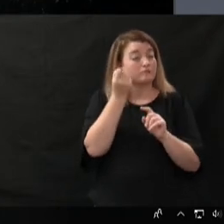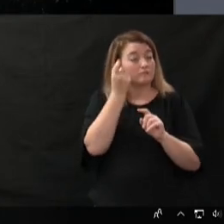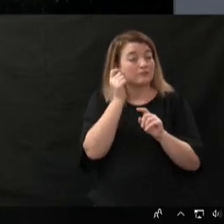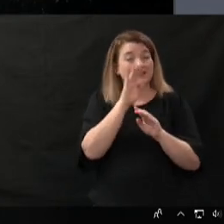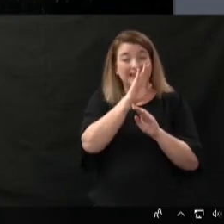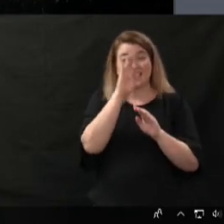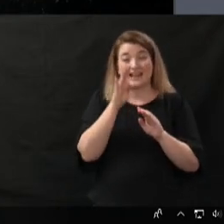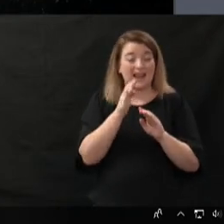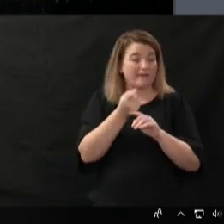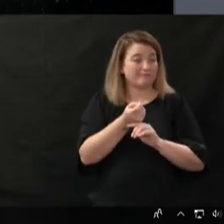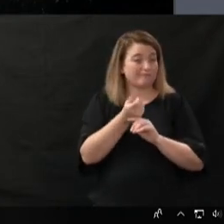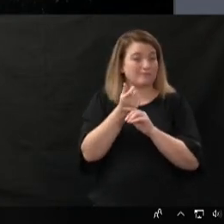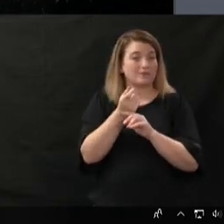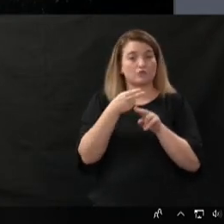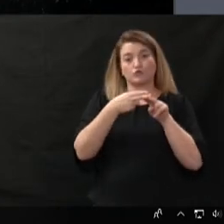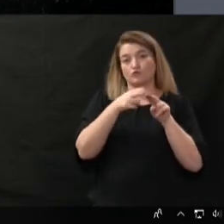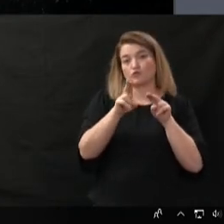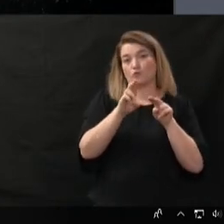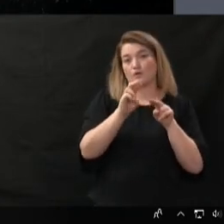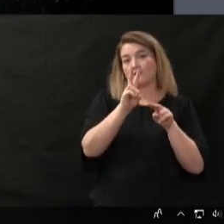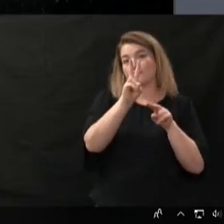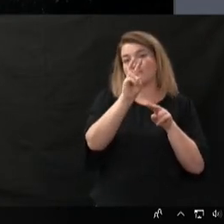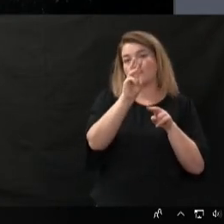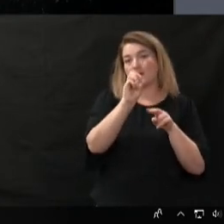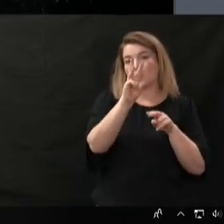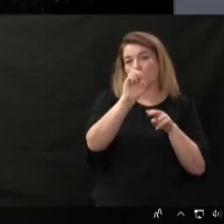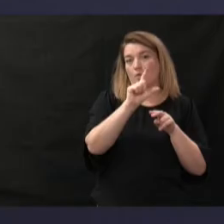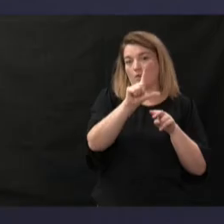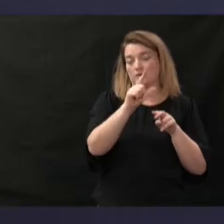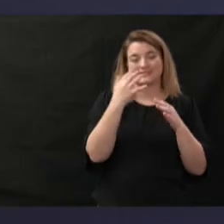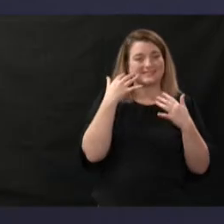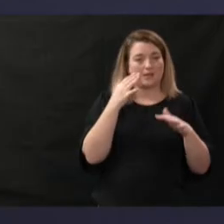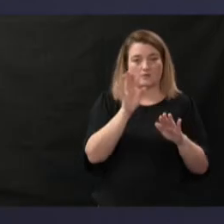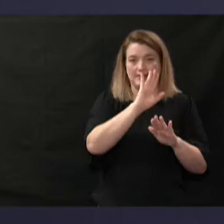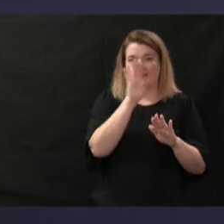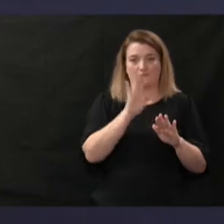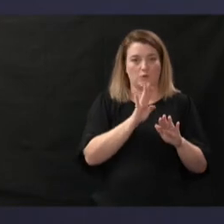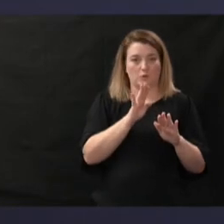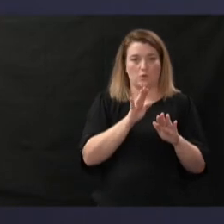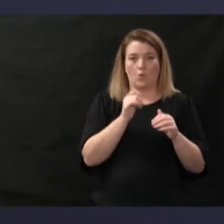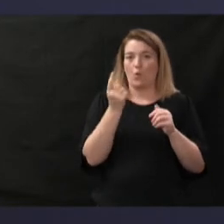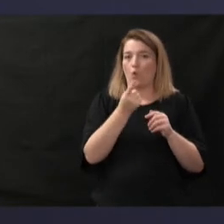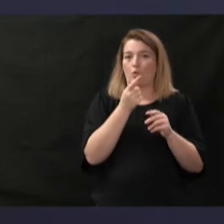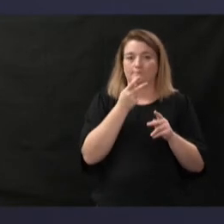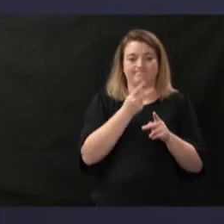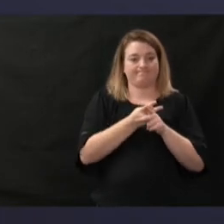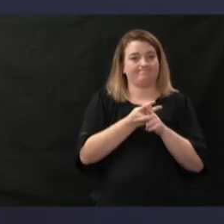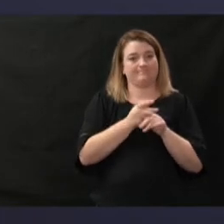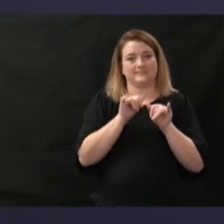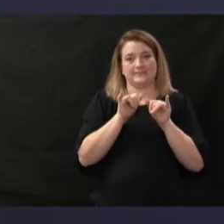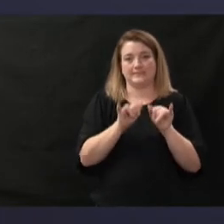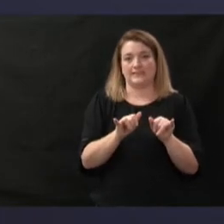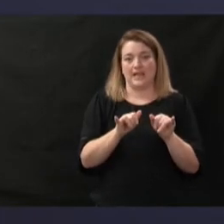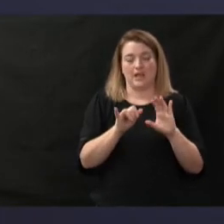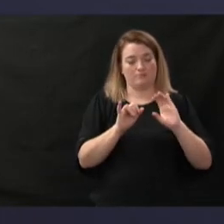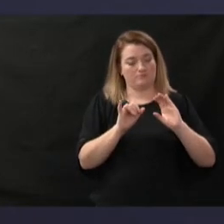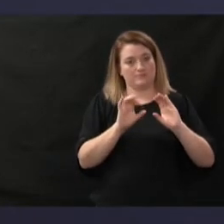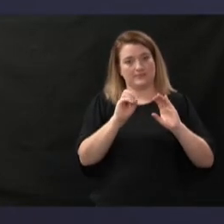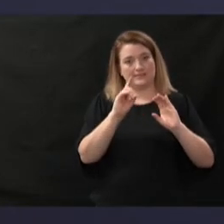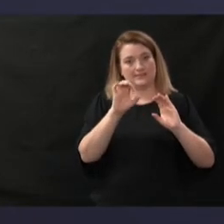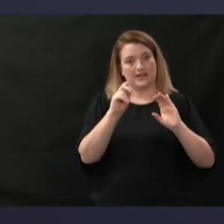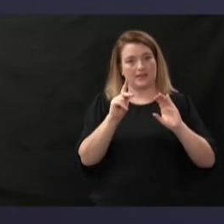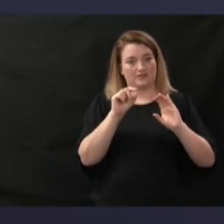Most important sounds that you can be teaching them and practicing are the short vowels. Never take the short vowels out.